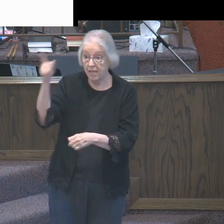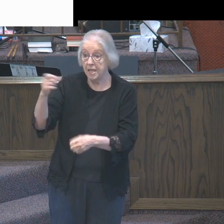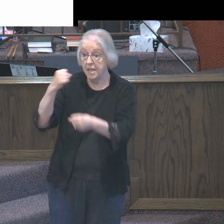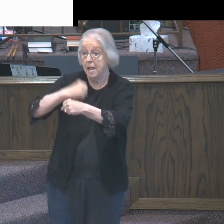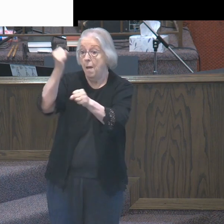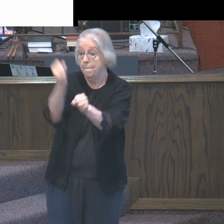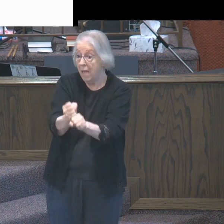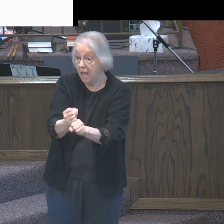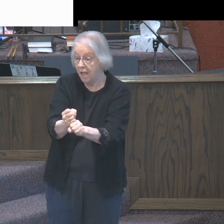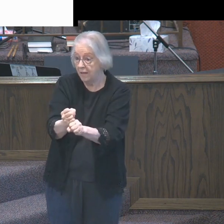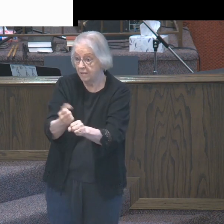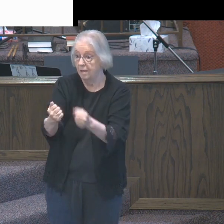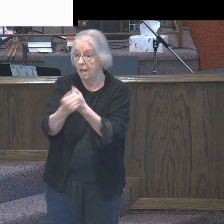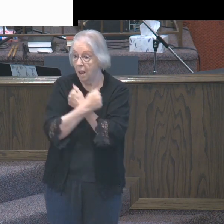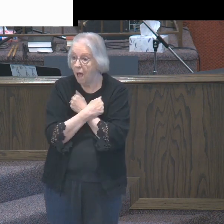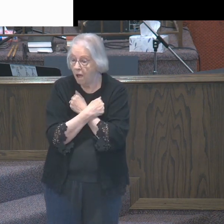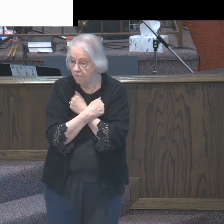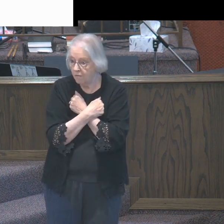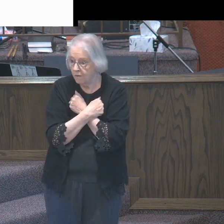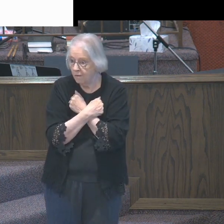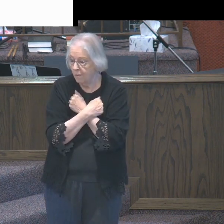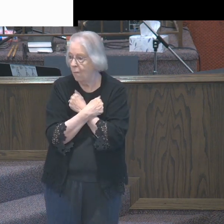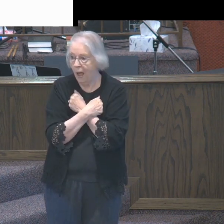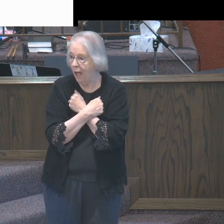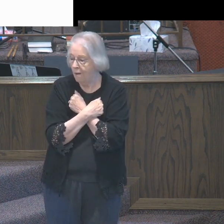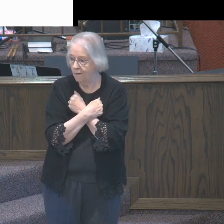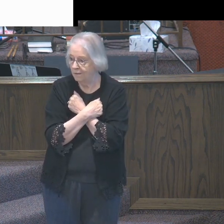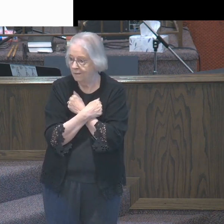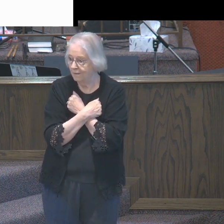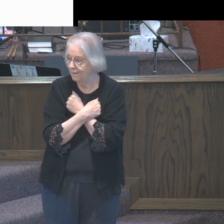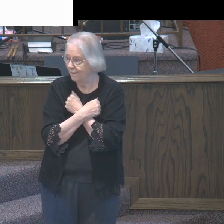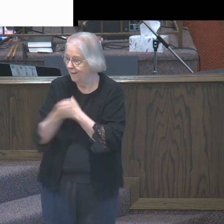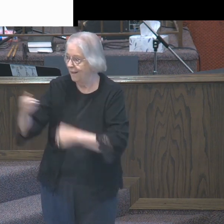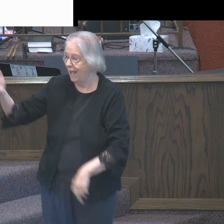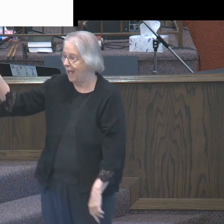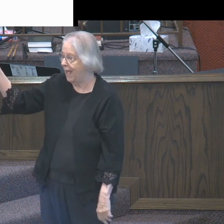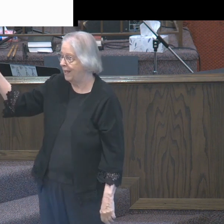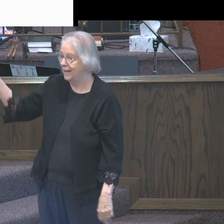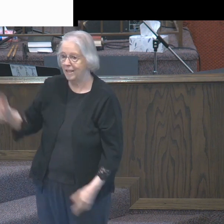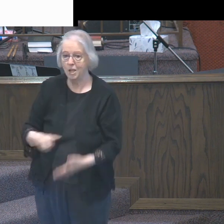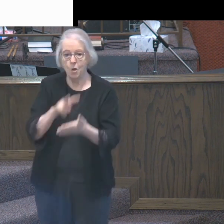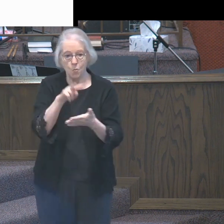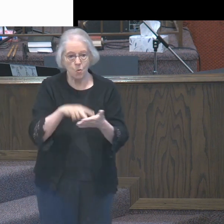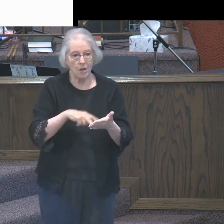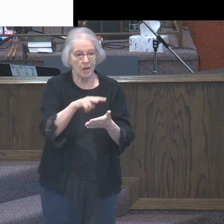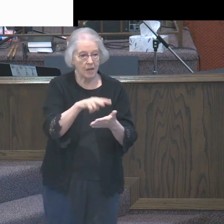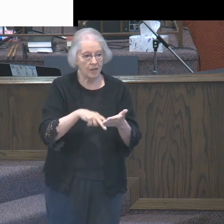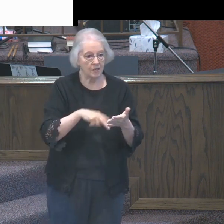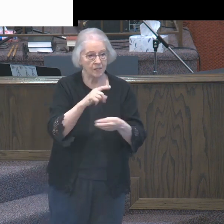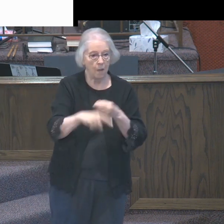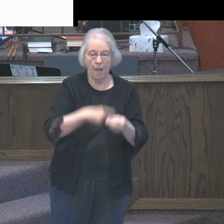things because I have experienced them and I read about them in his